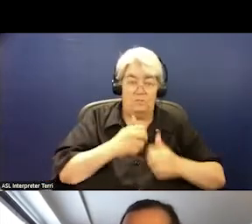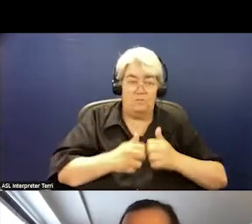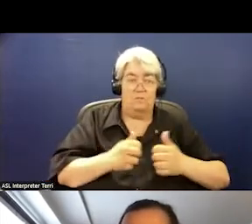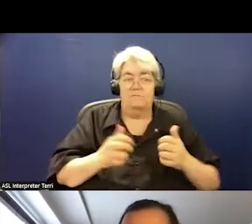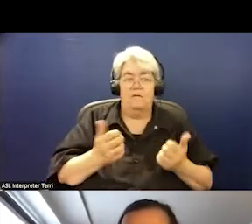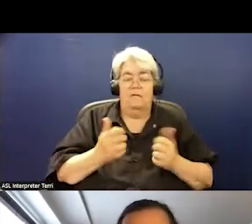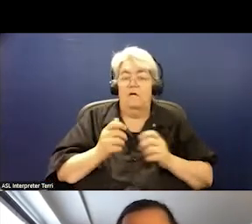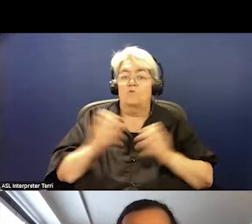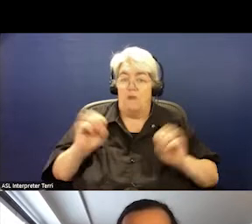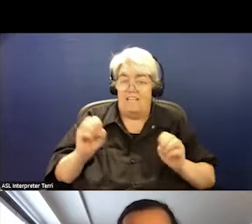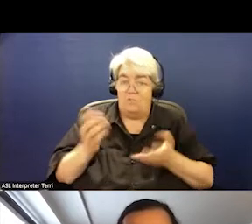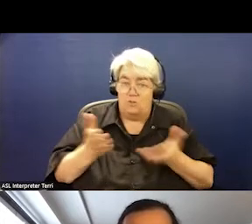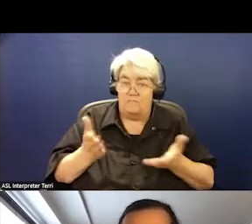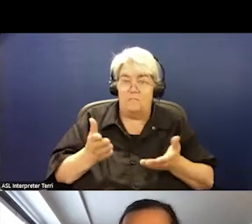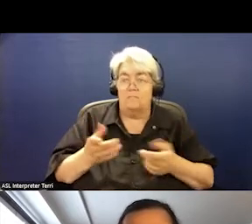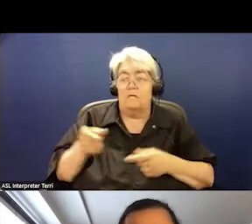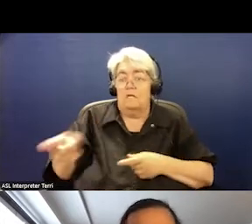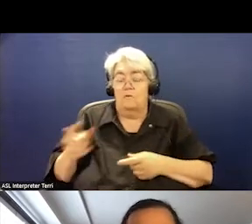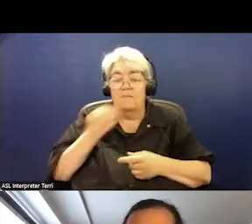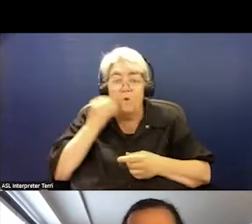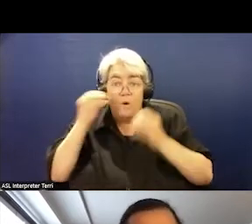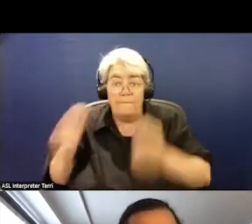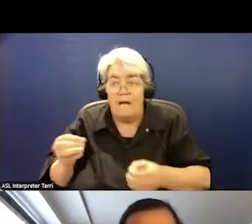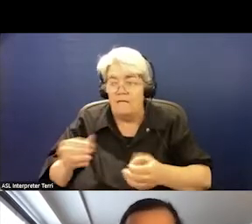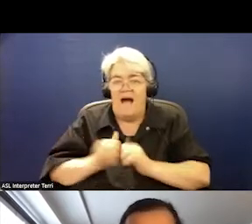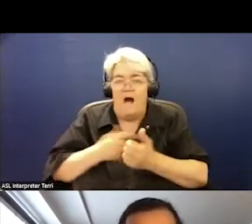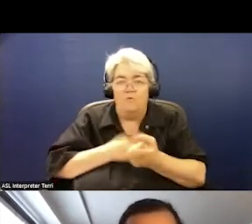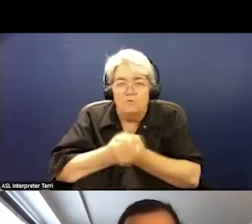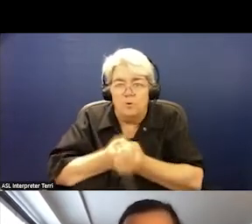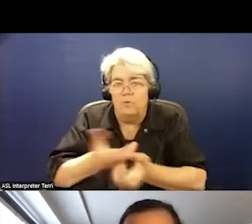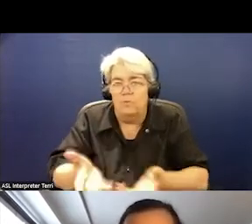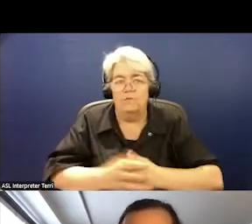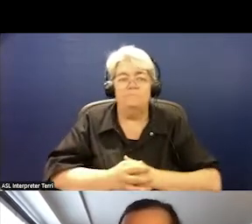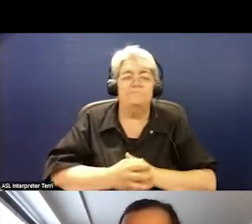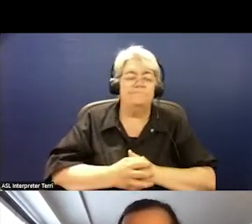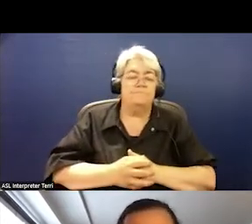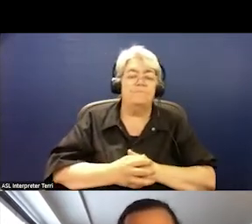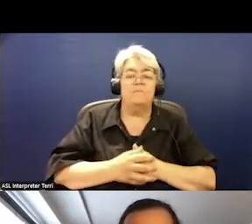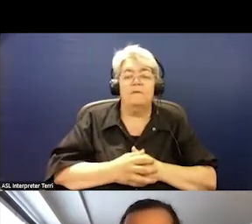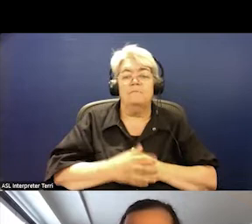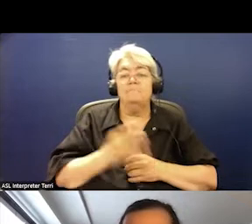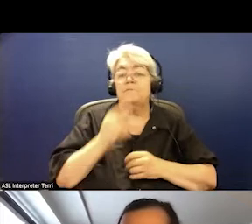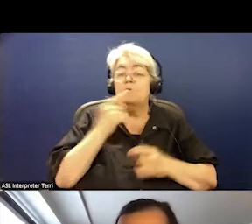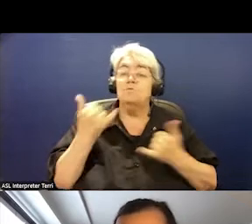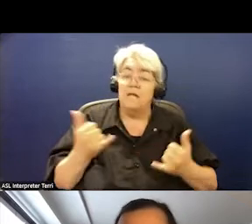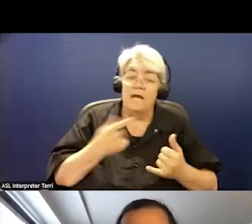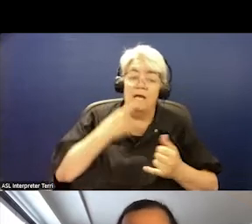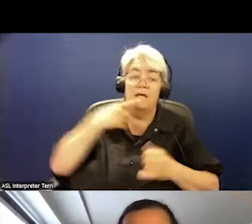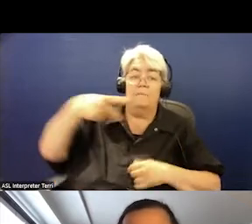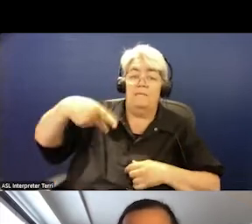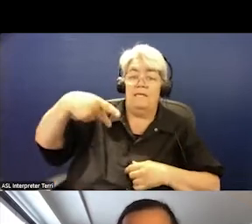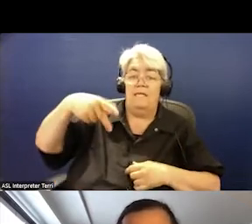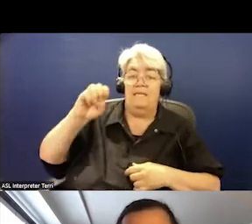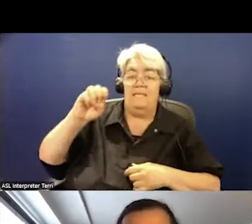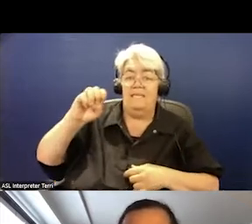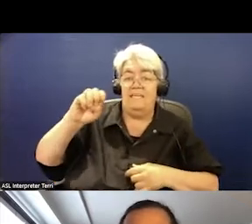crisis services for people who are experiencing homelessness. Next slide, please. So today I'm going to define PEH, or people